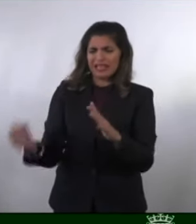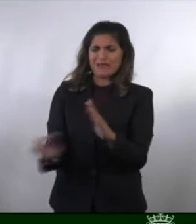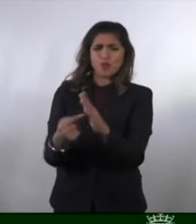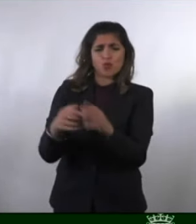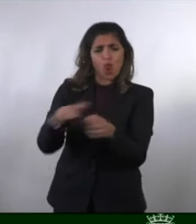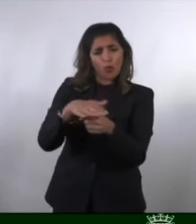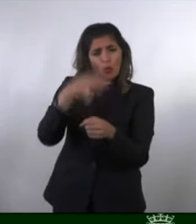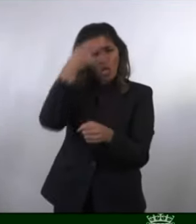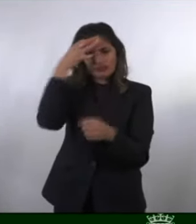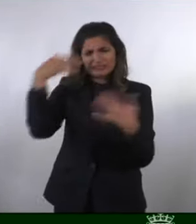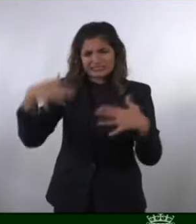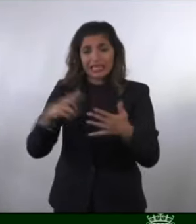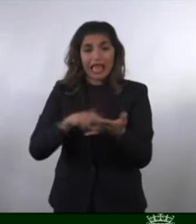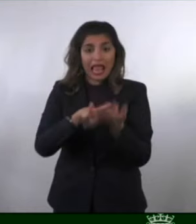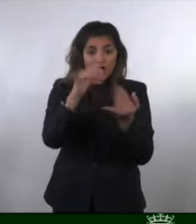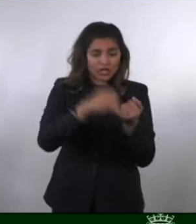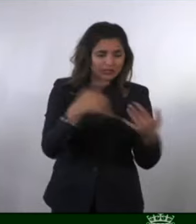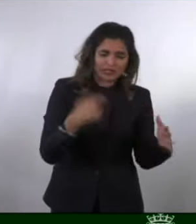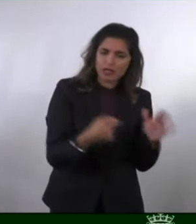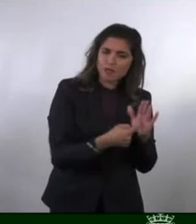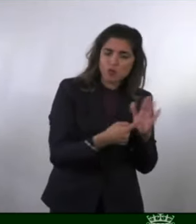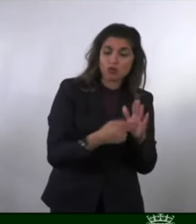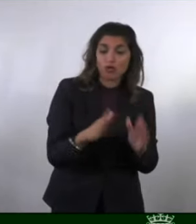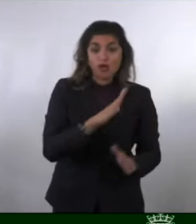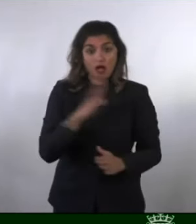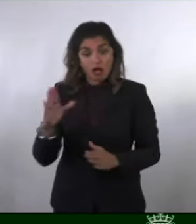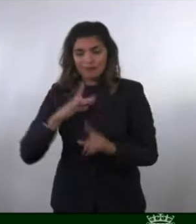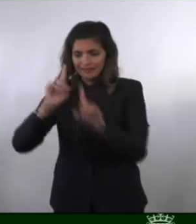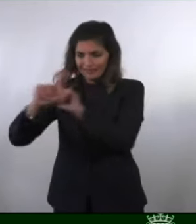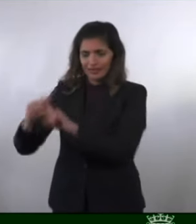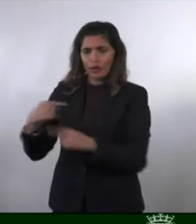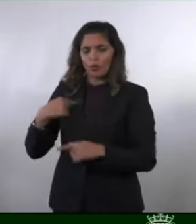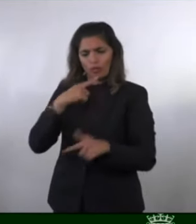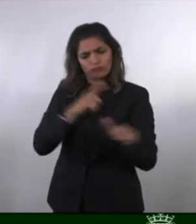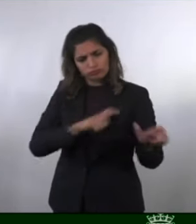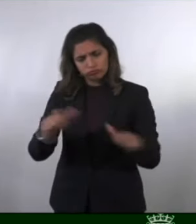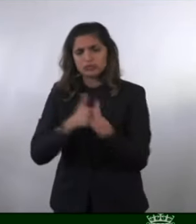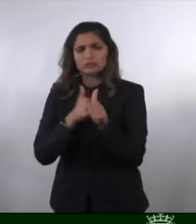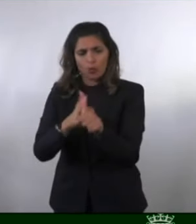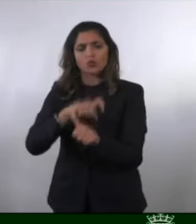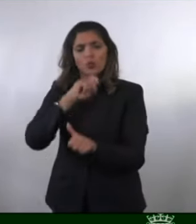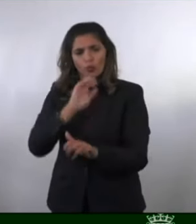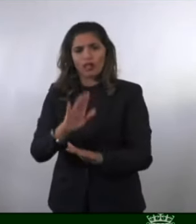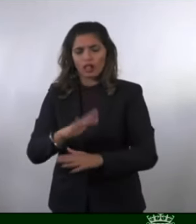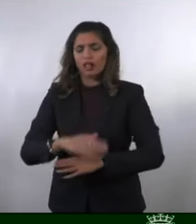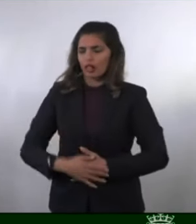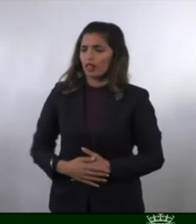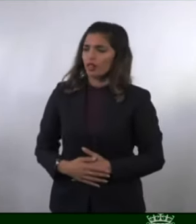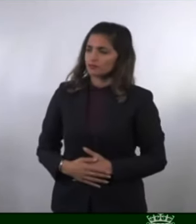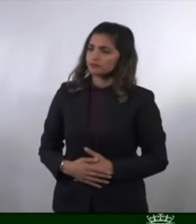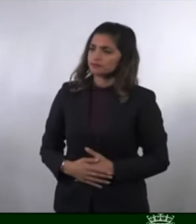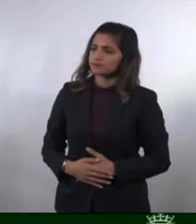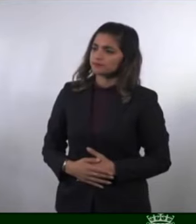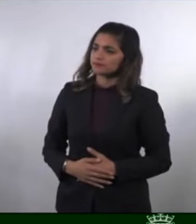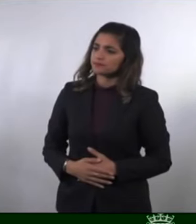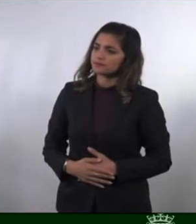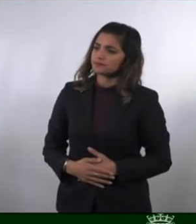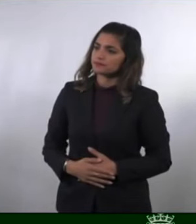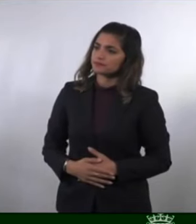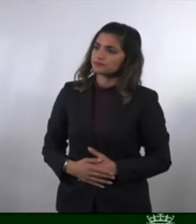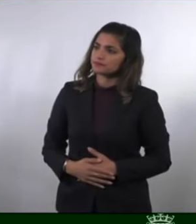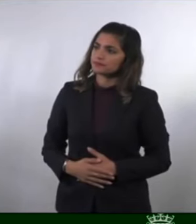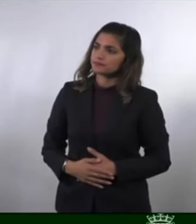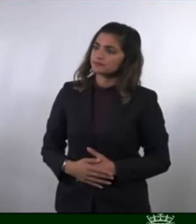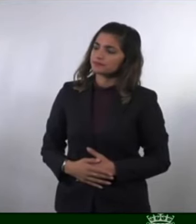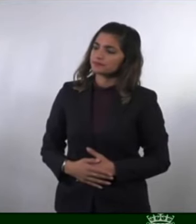as will the NHS, the Army and other bodies. Iverson. Thank you, Madam Deputy Speaker. I'm incredibly grateful